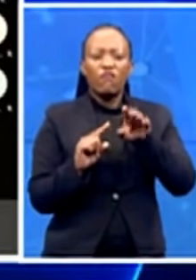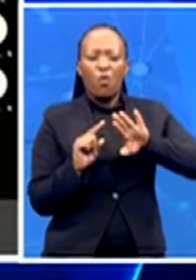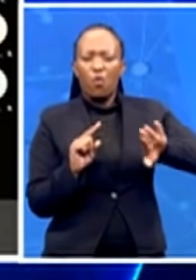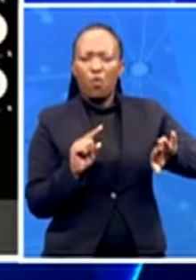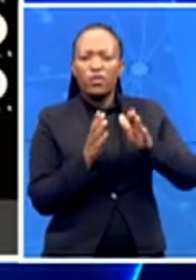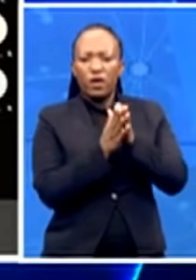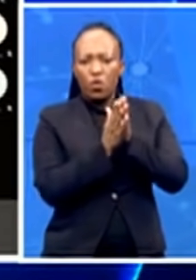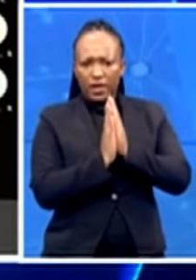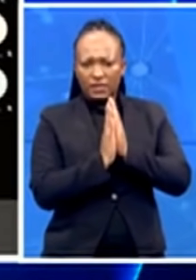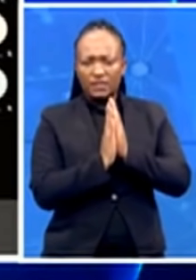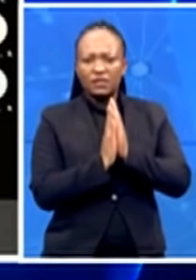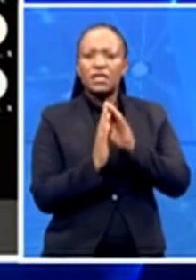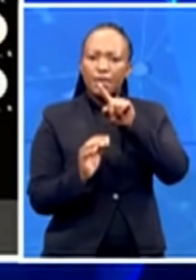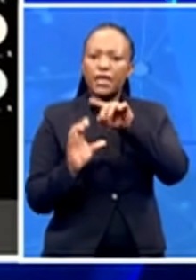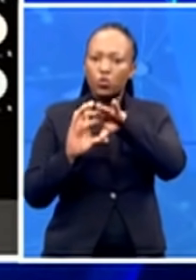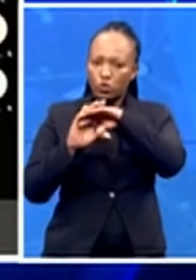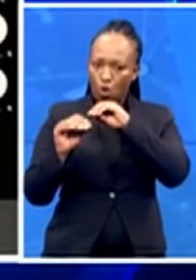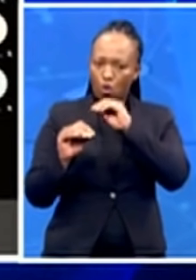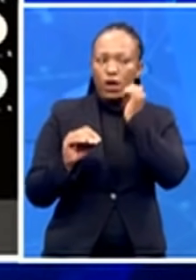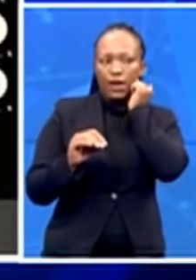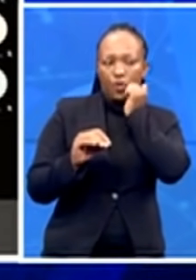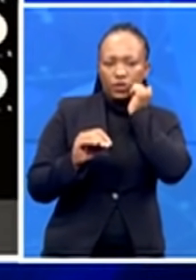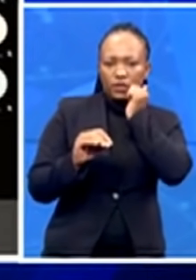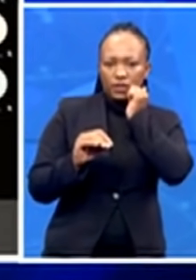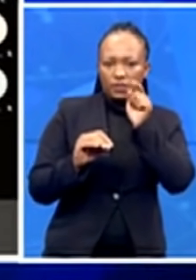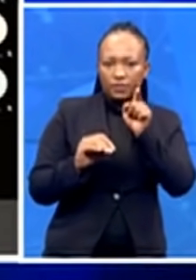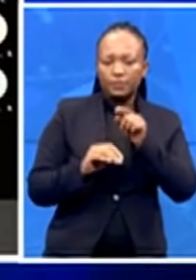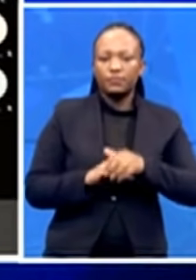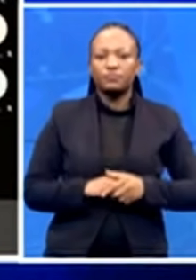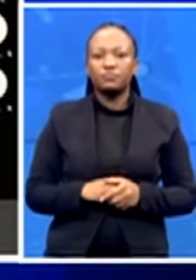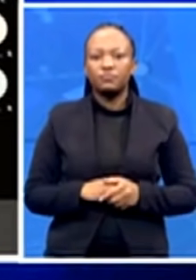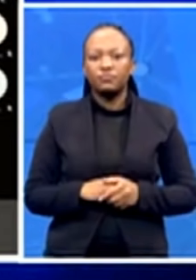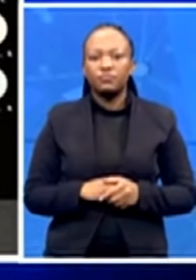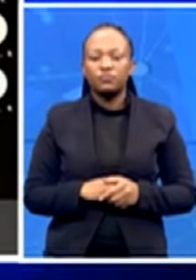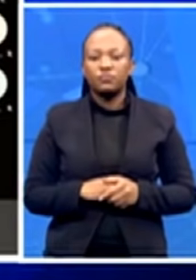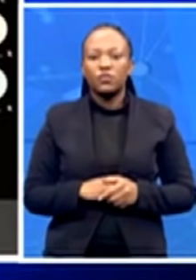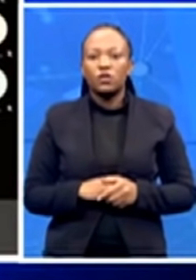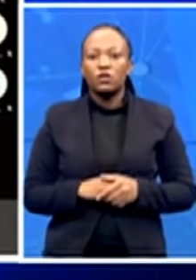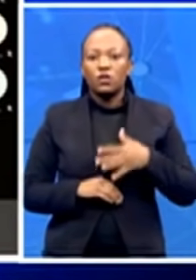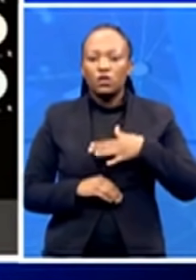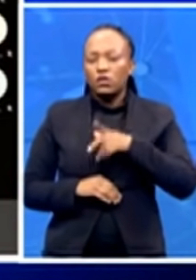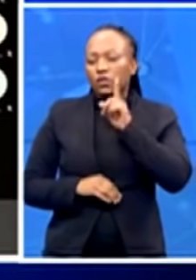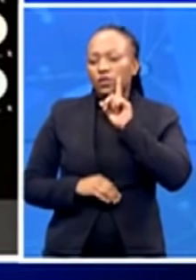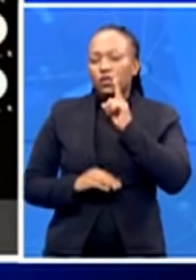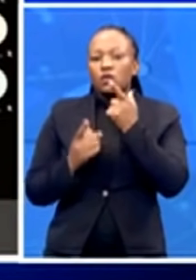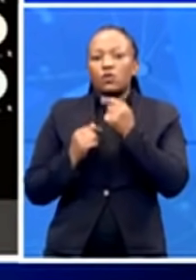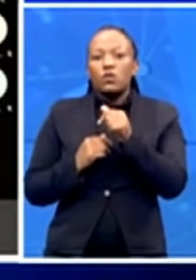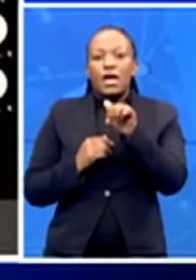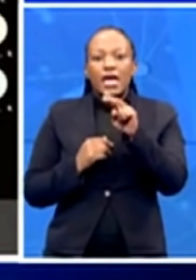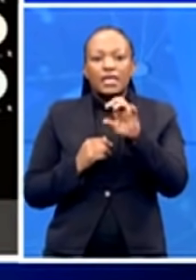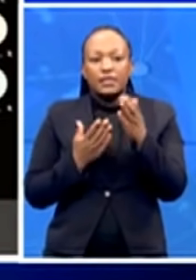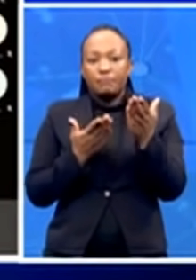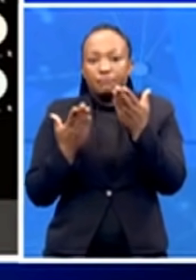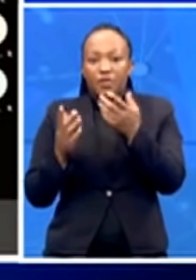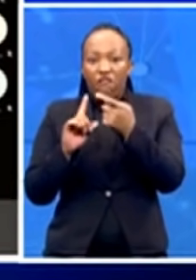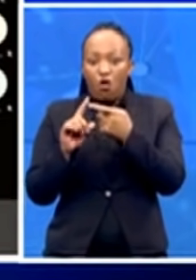apologize. We are not called upon to determine the appropriateness of any action the ANC may wish to take arising from this, and do not do